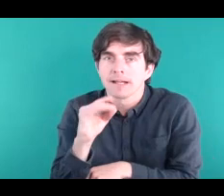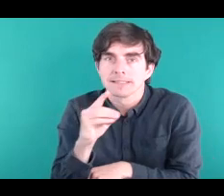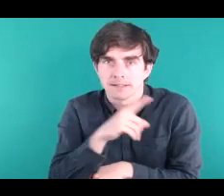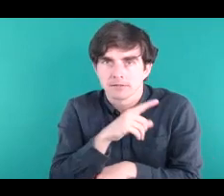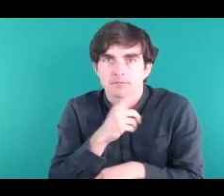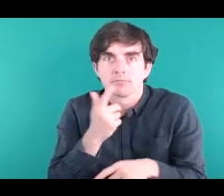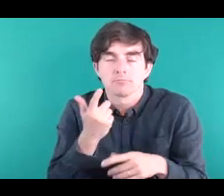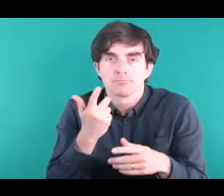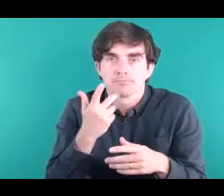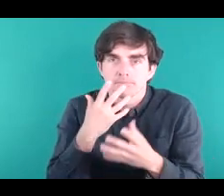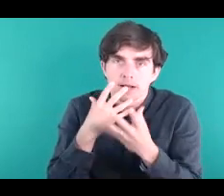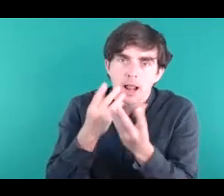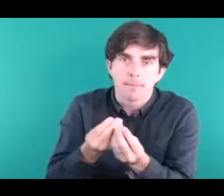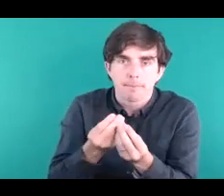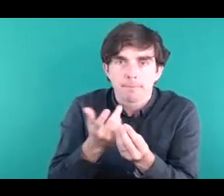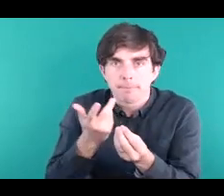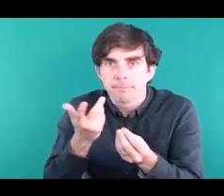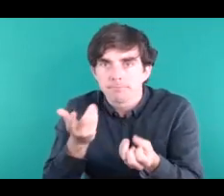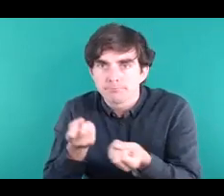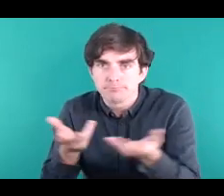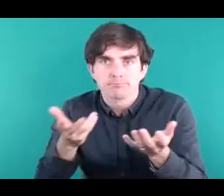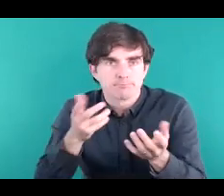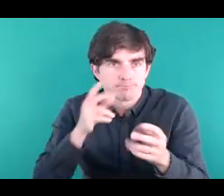of Penny just after.